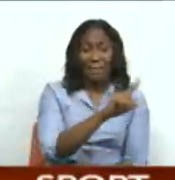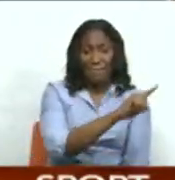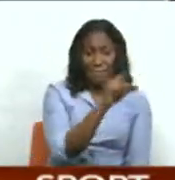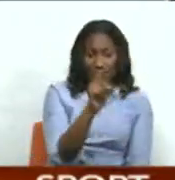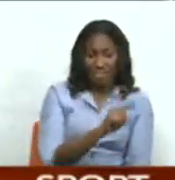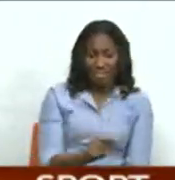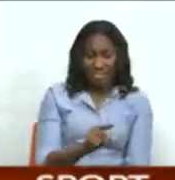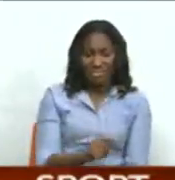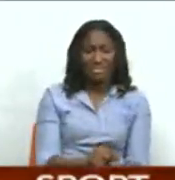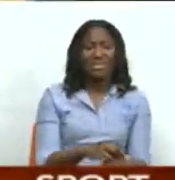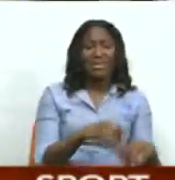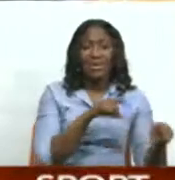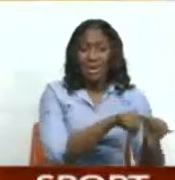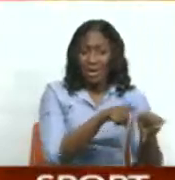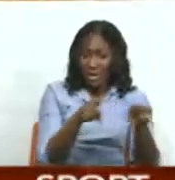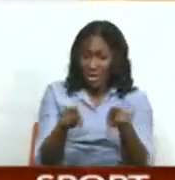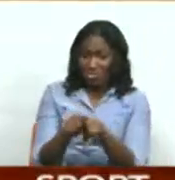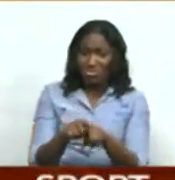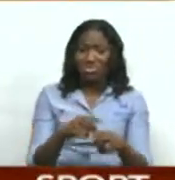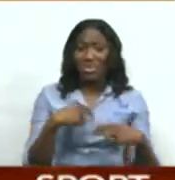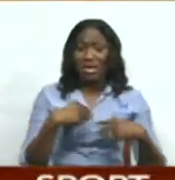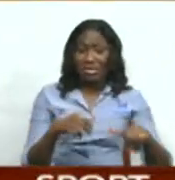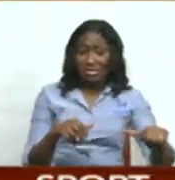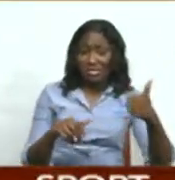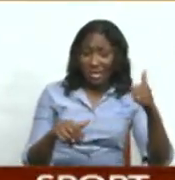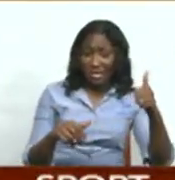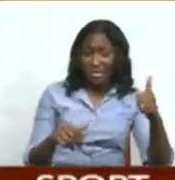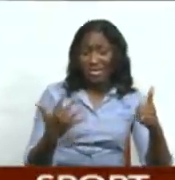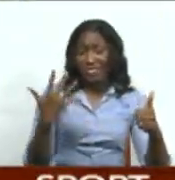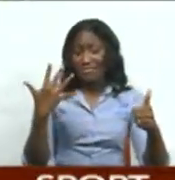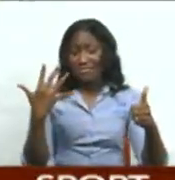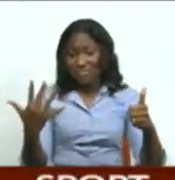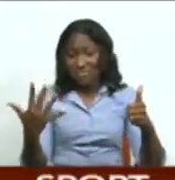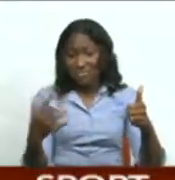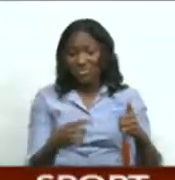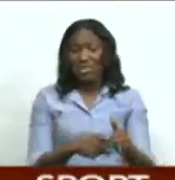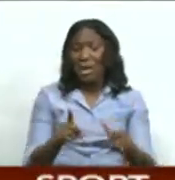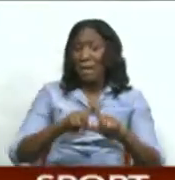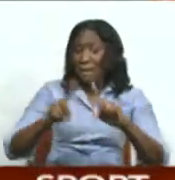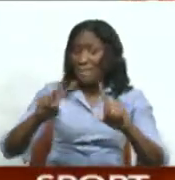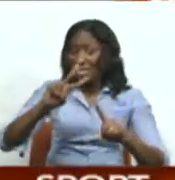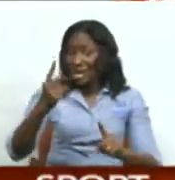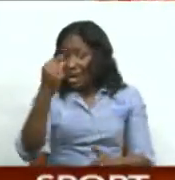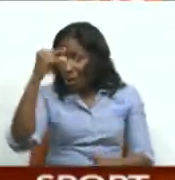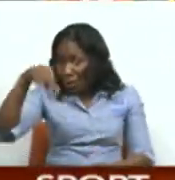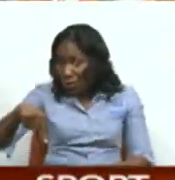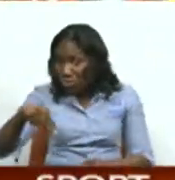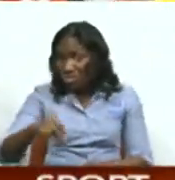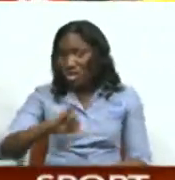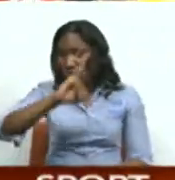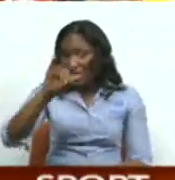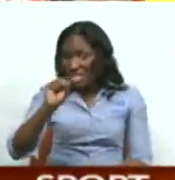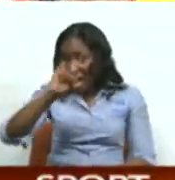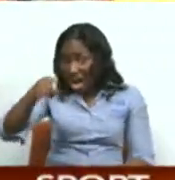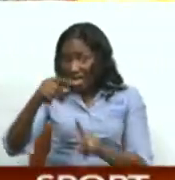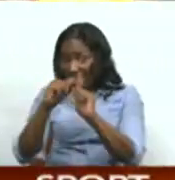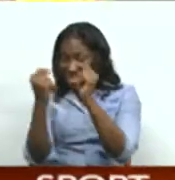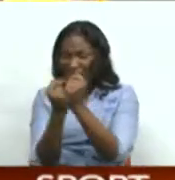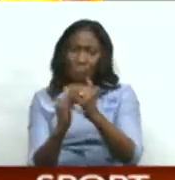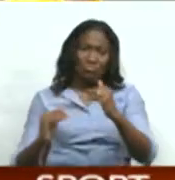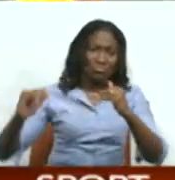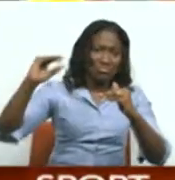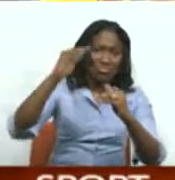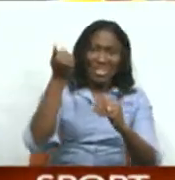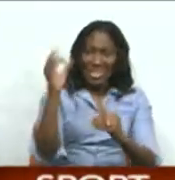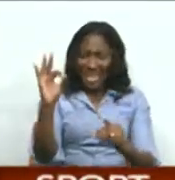lead at the end of the first quarter. But in the second quarter is where Jablote finally came to life and they led 19-17